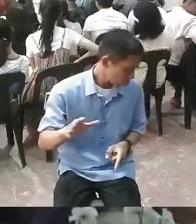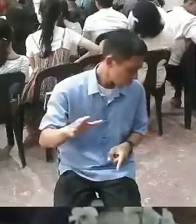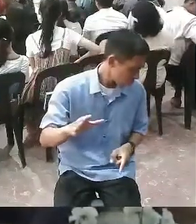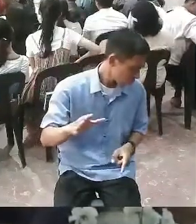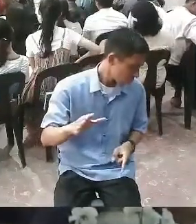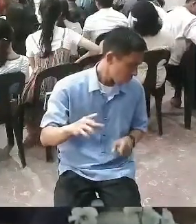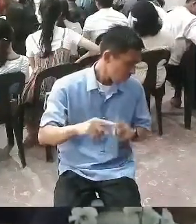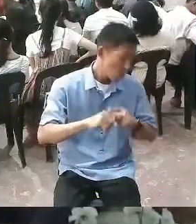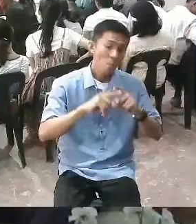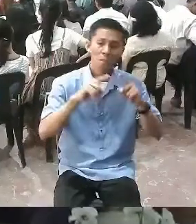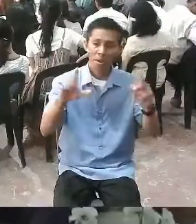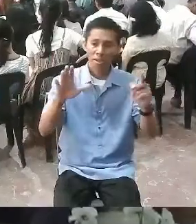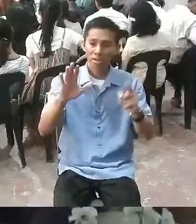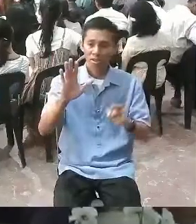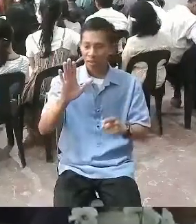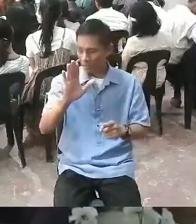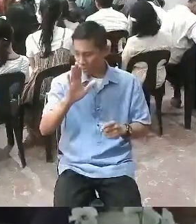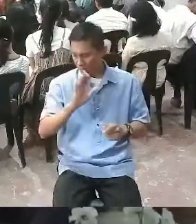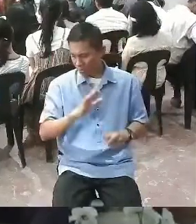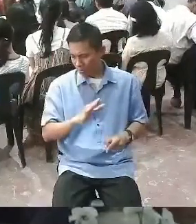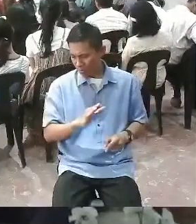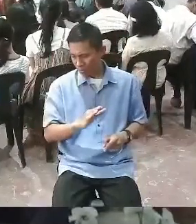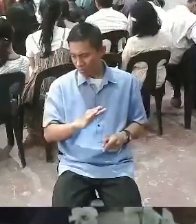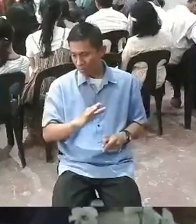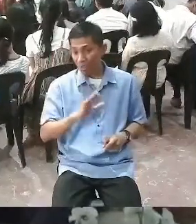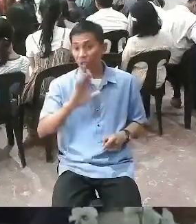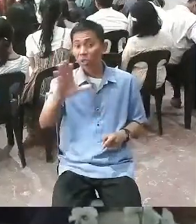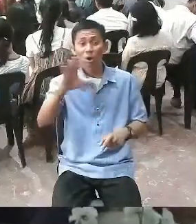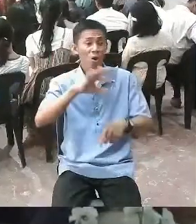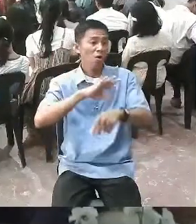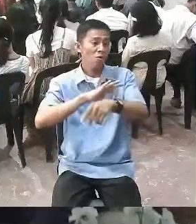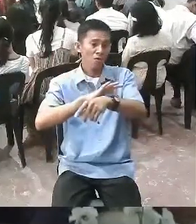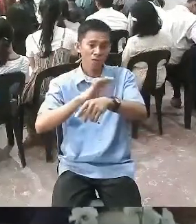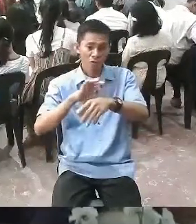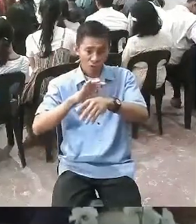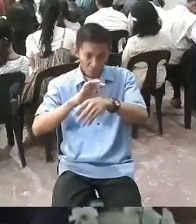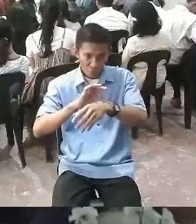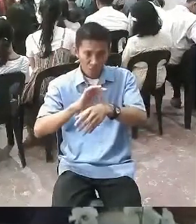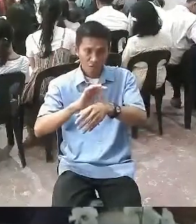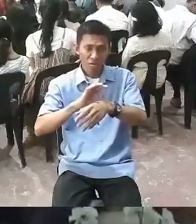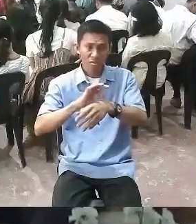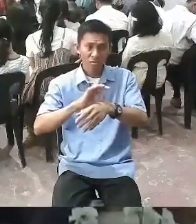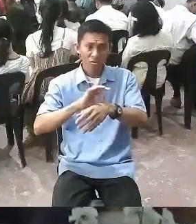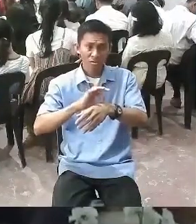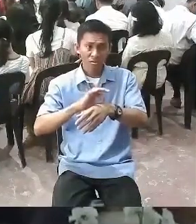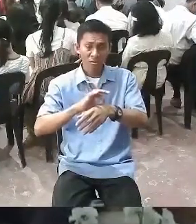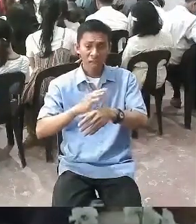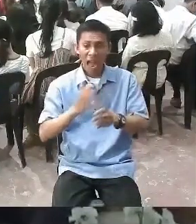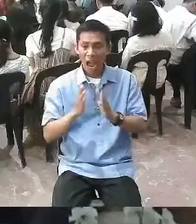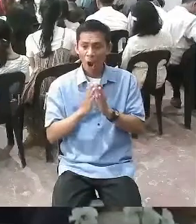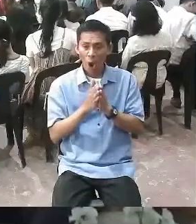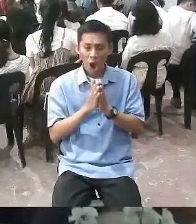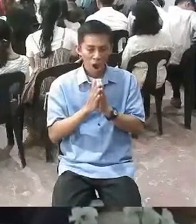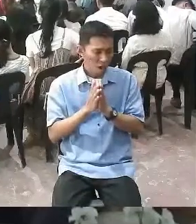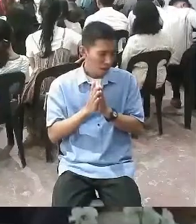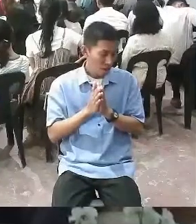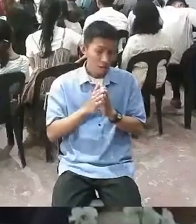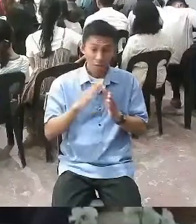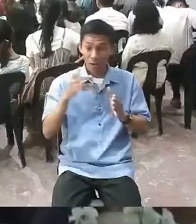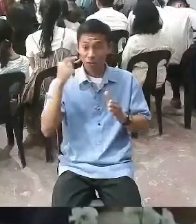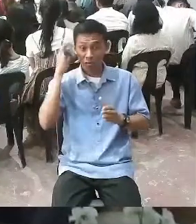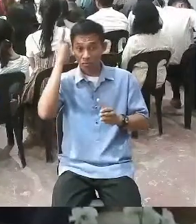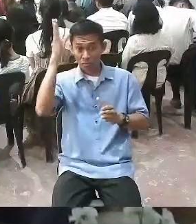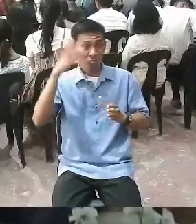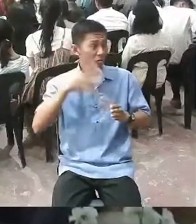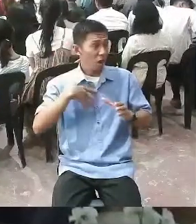The part of you that didn't get saved is your flesh, okay? And that's why at the rapture we're going to